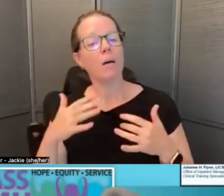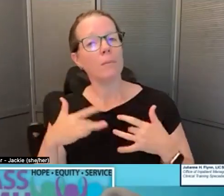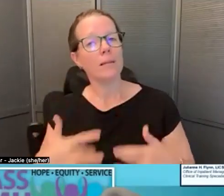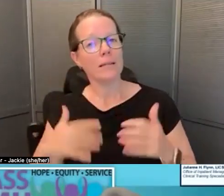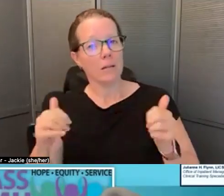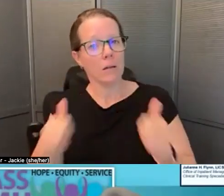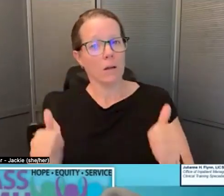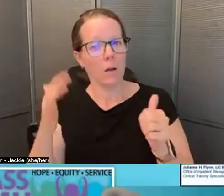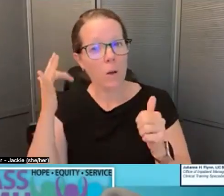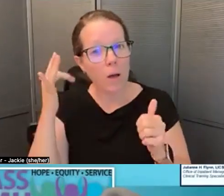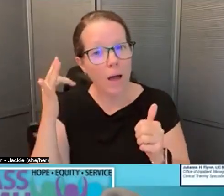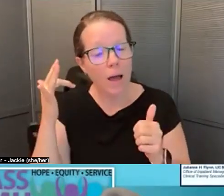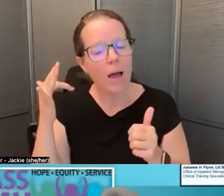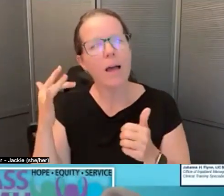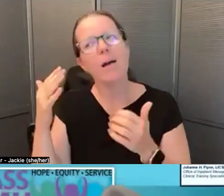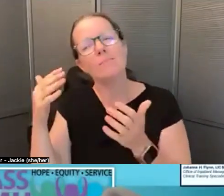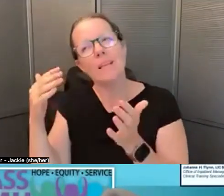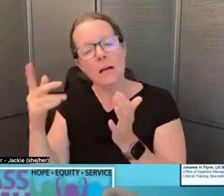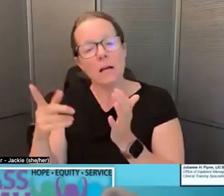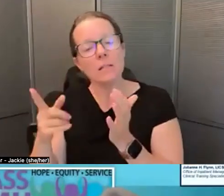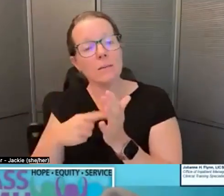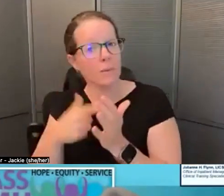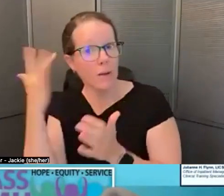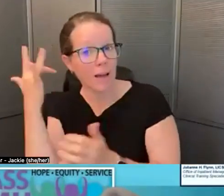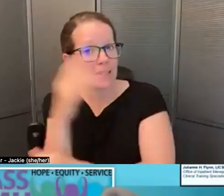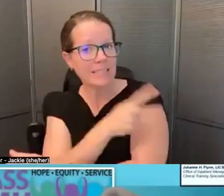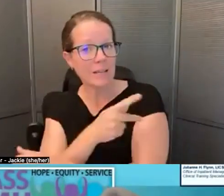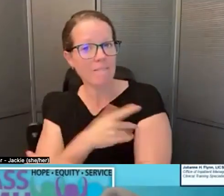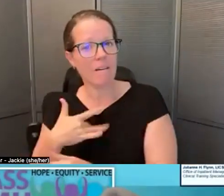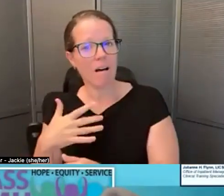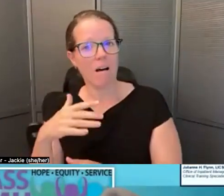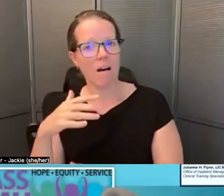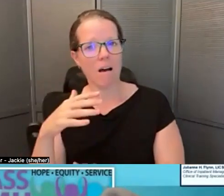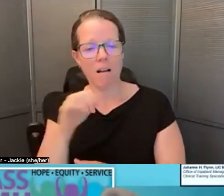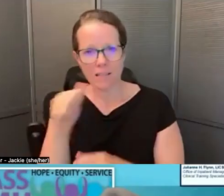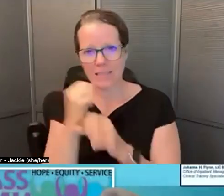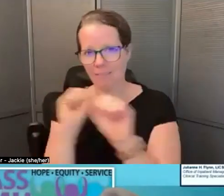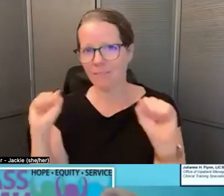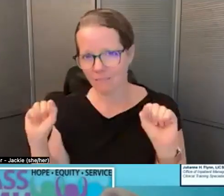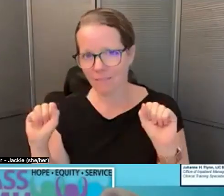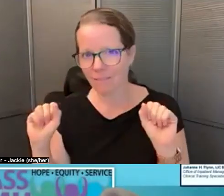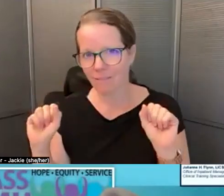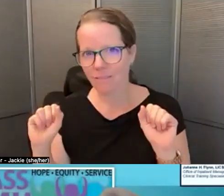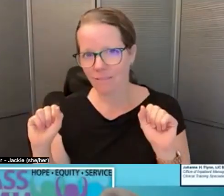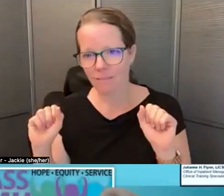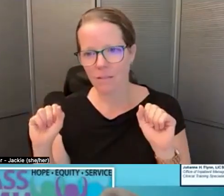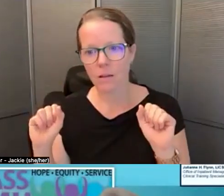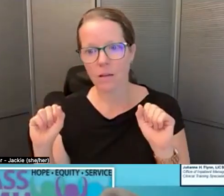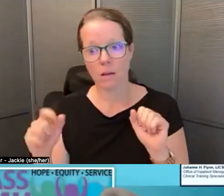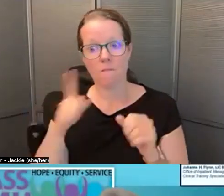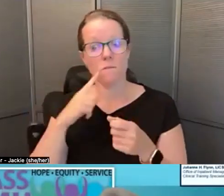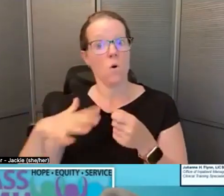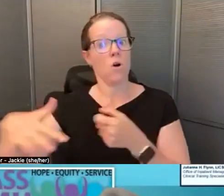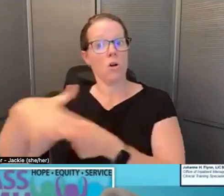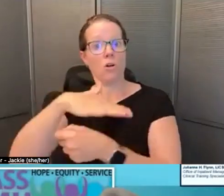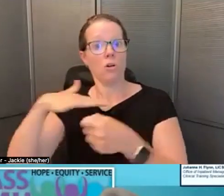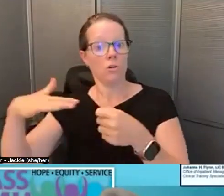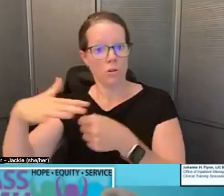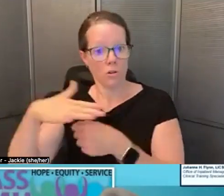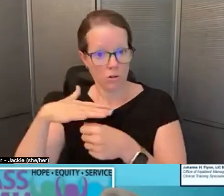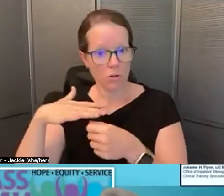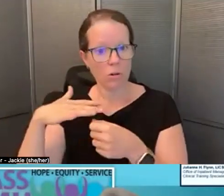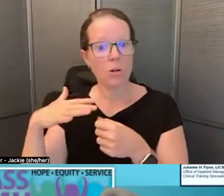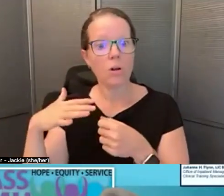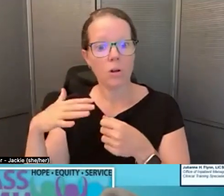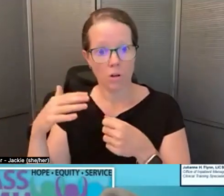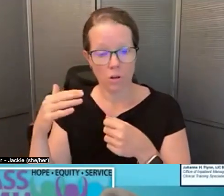feel unsafe. And for patients to feel safe in an area, especially ones that are acute,